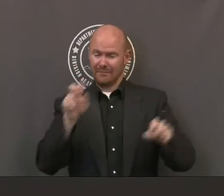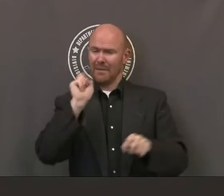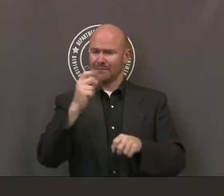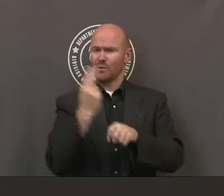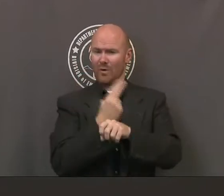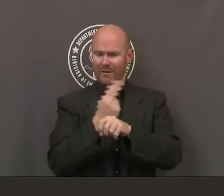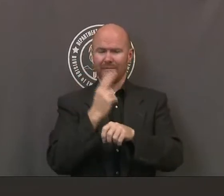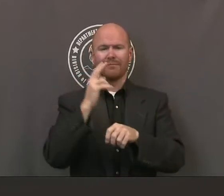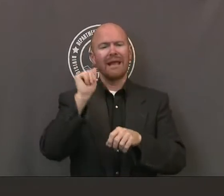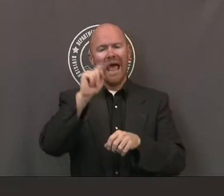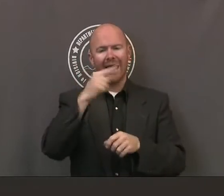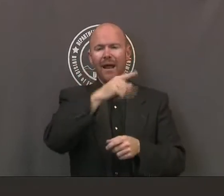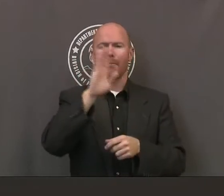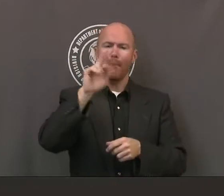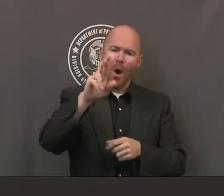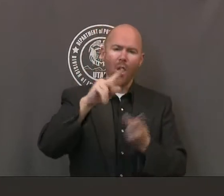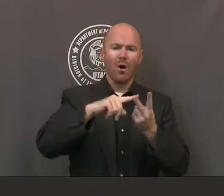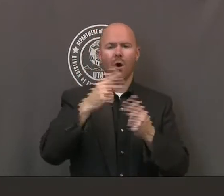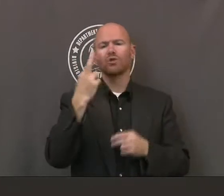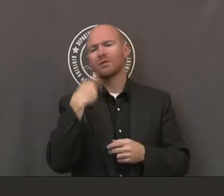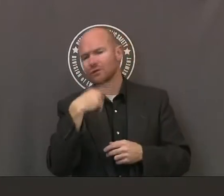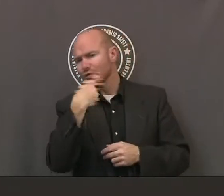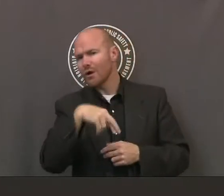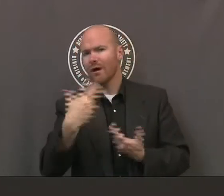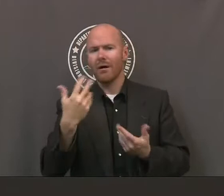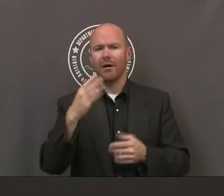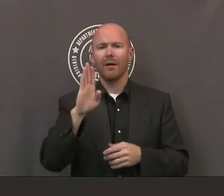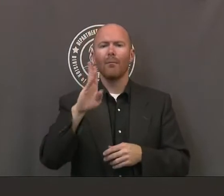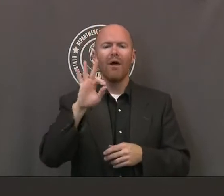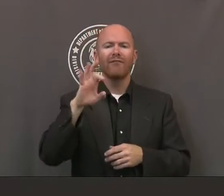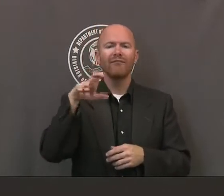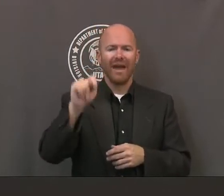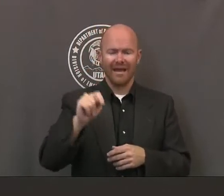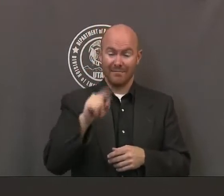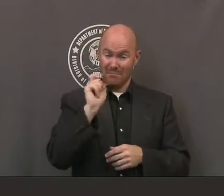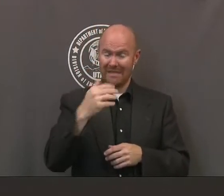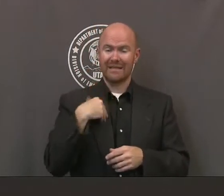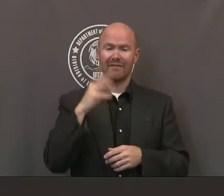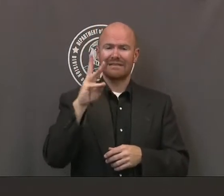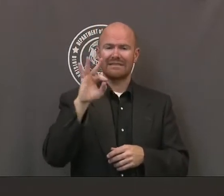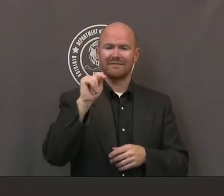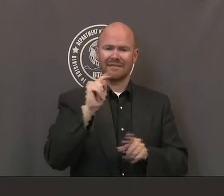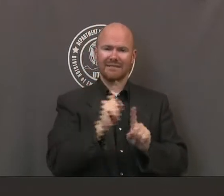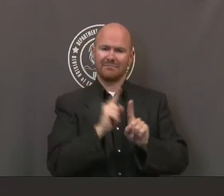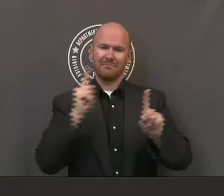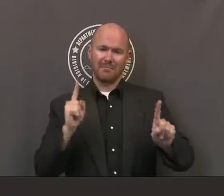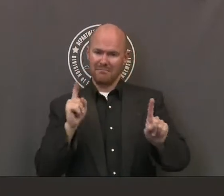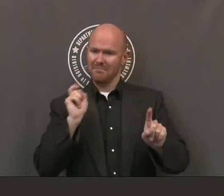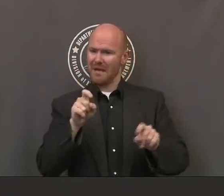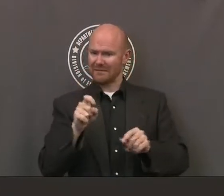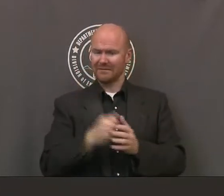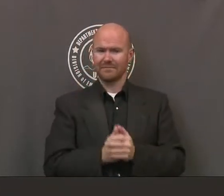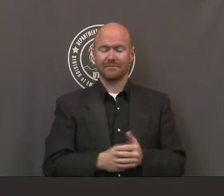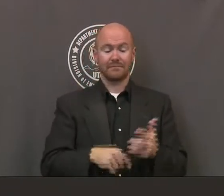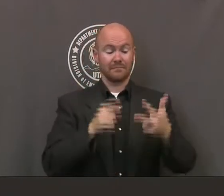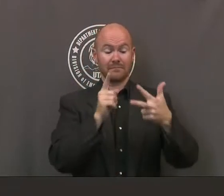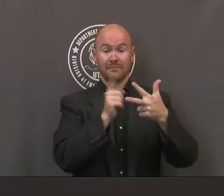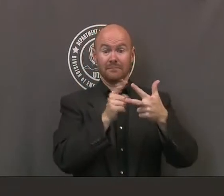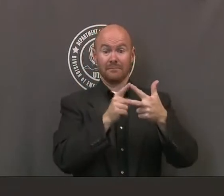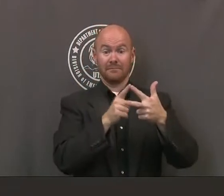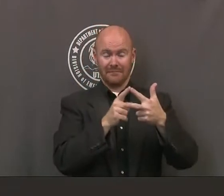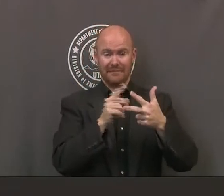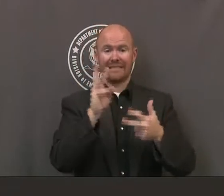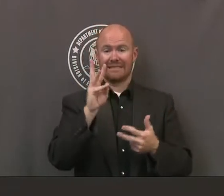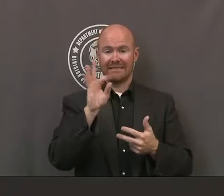all parties at all times. In the waiting areas, in counties designated as moderate transmission,